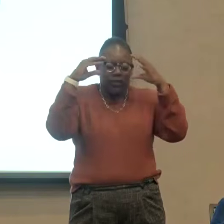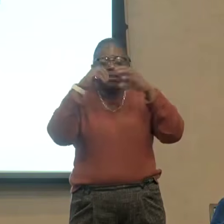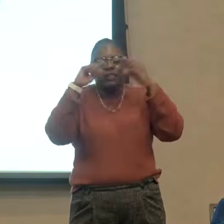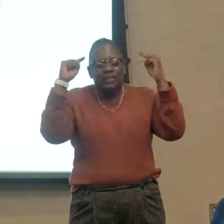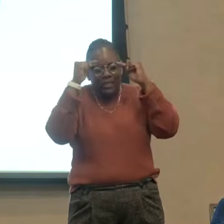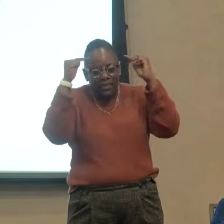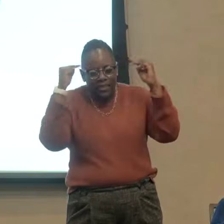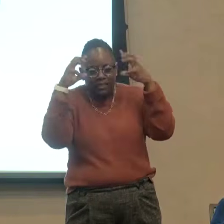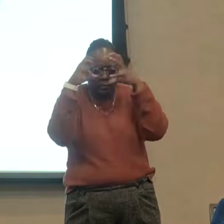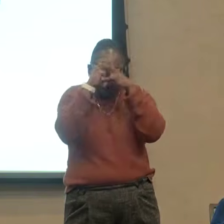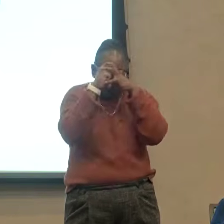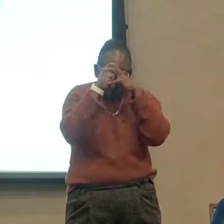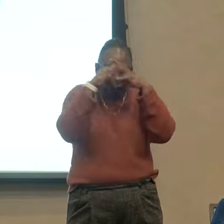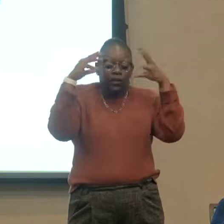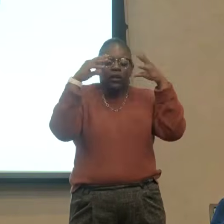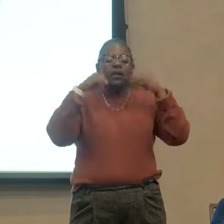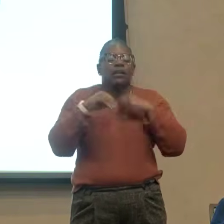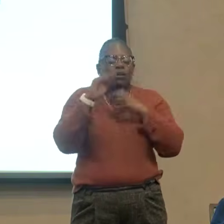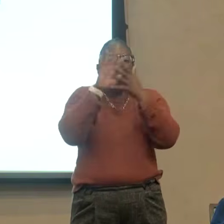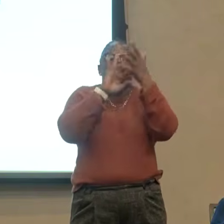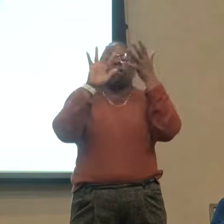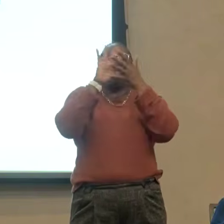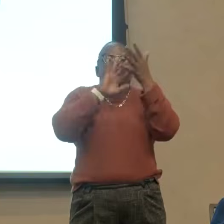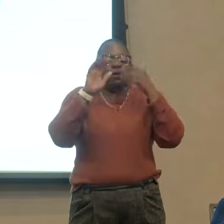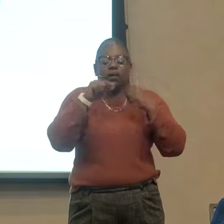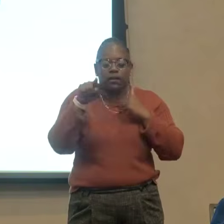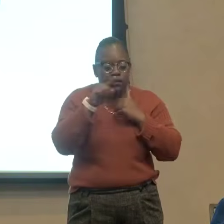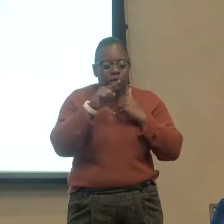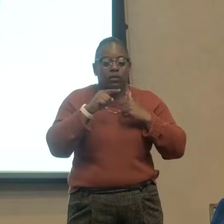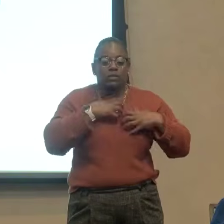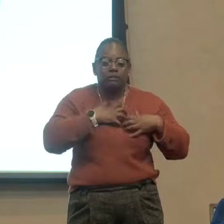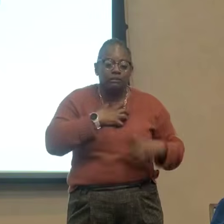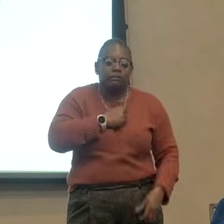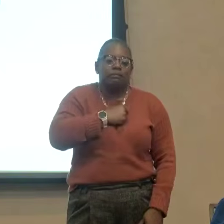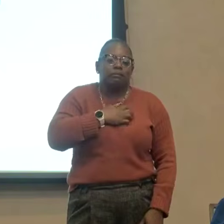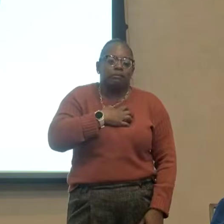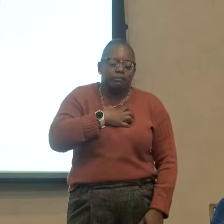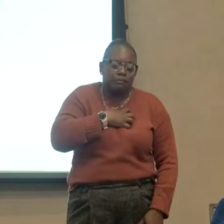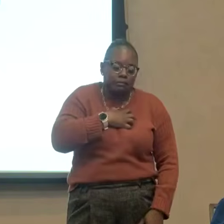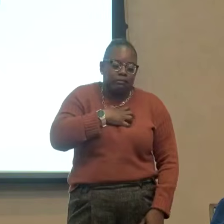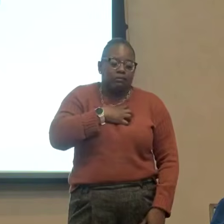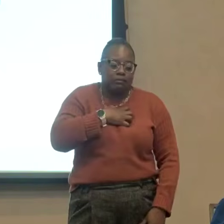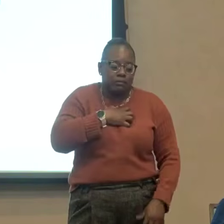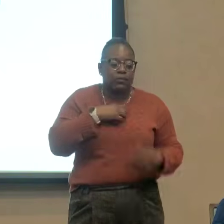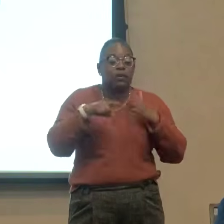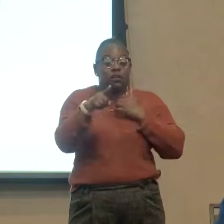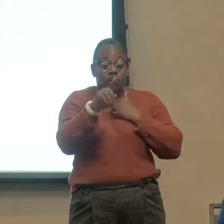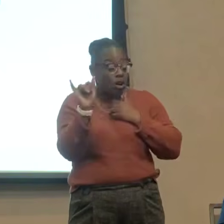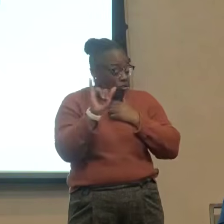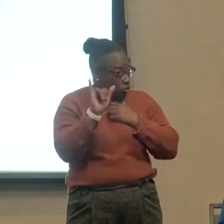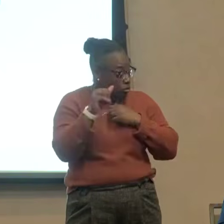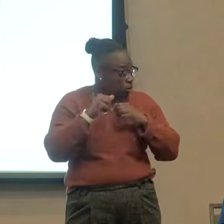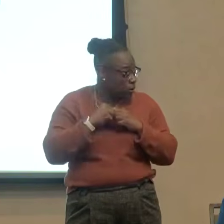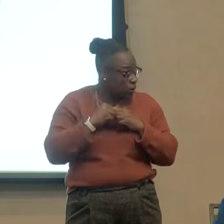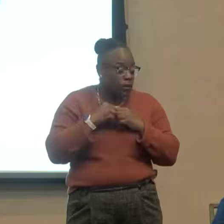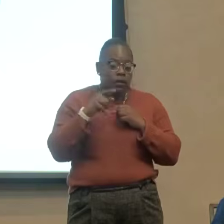you get a lot of constriction, you get a lupus fog. You can get a chest pain from this as